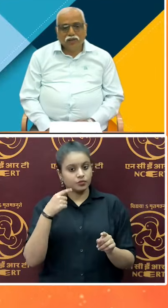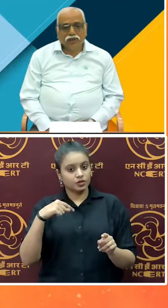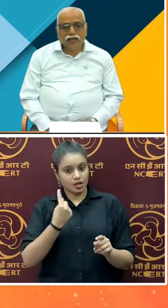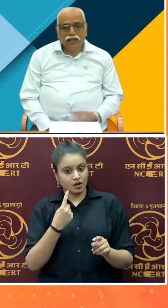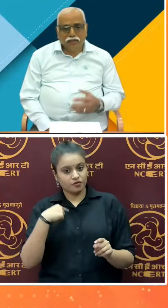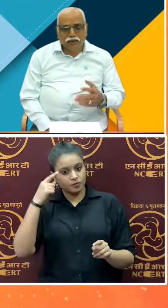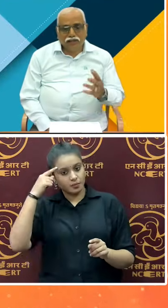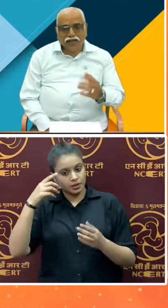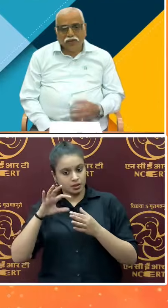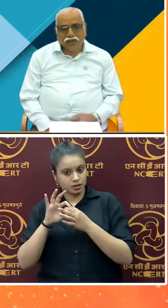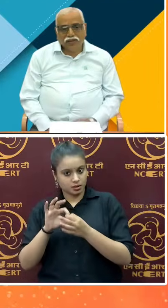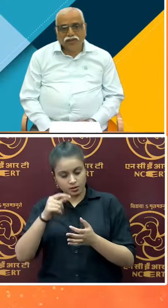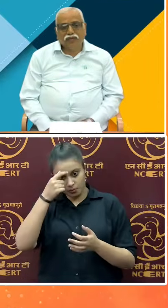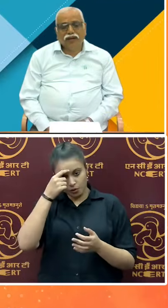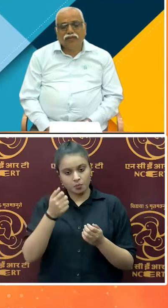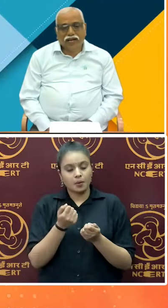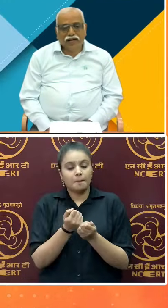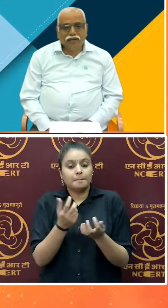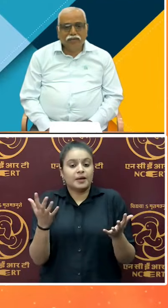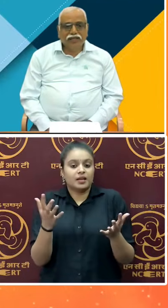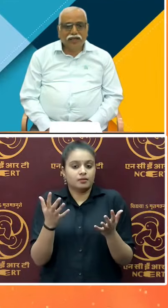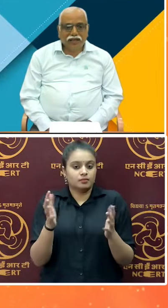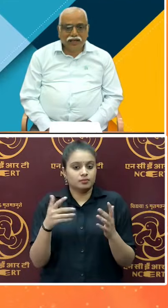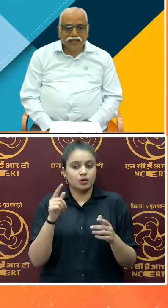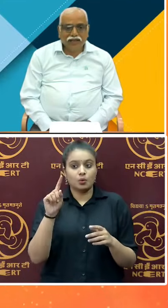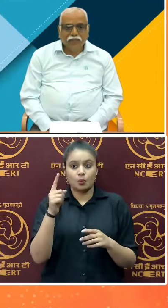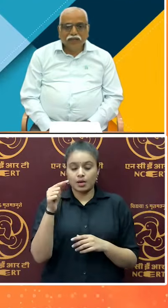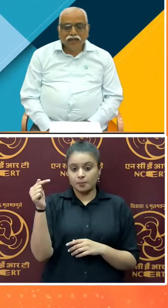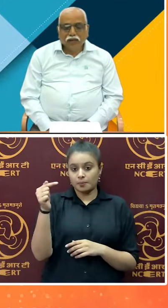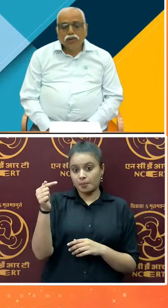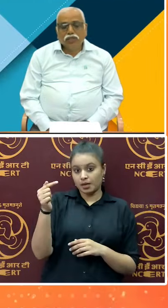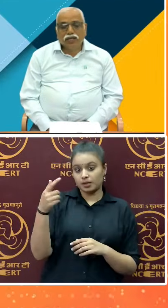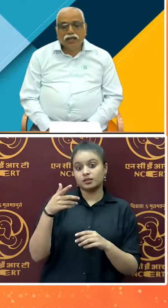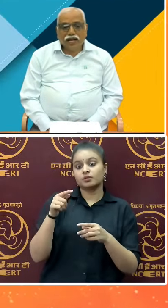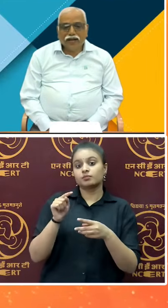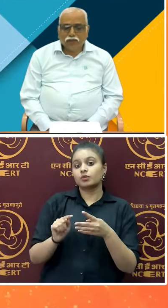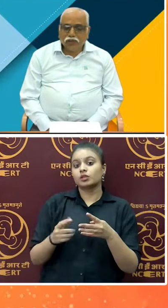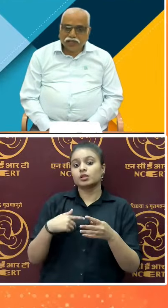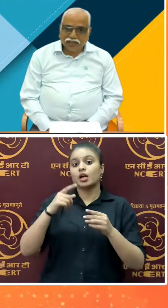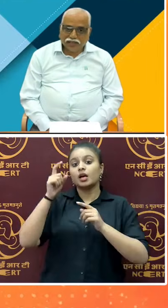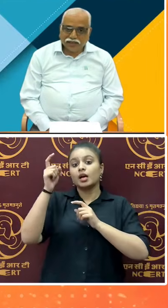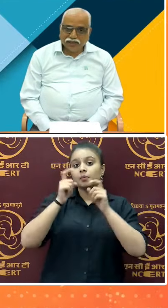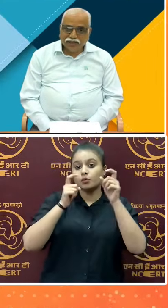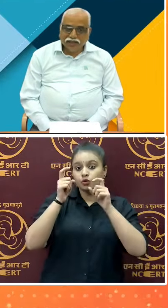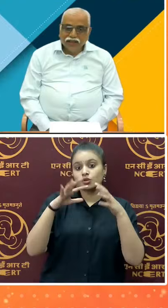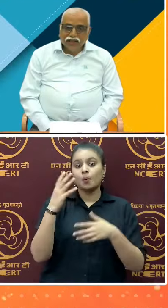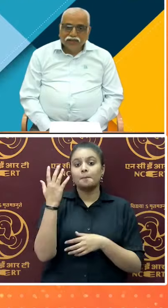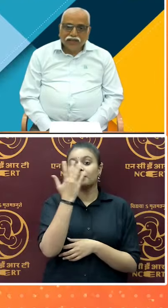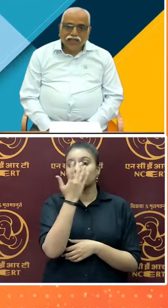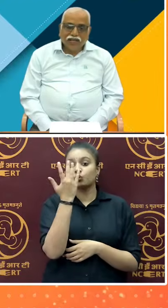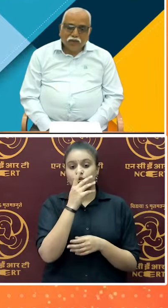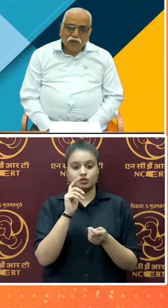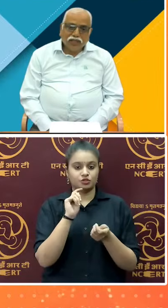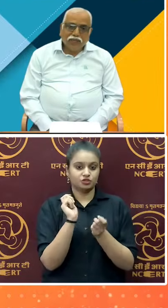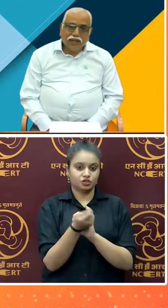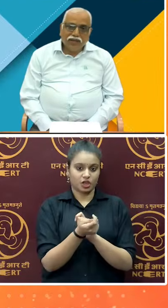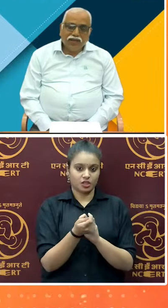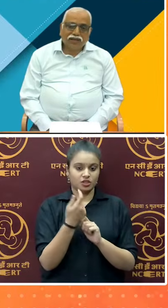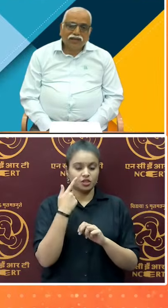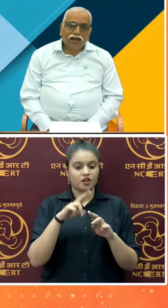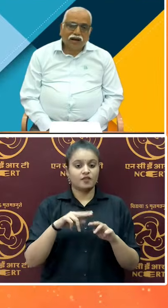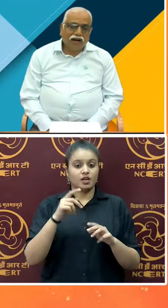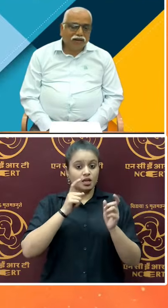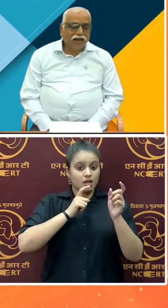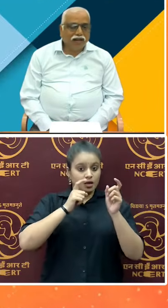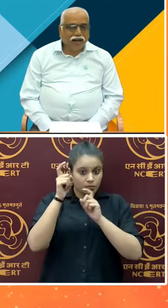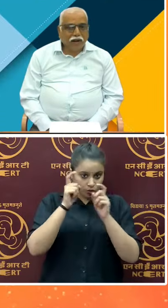health issues in major issues. The one of that major area is emotional and mood changes. So that is, emotional